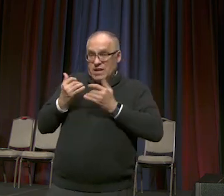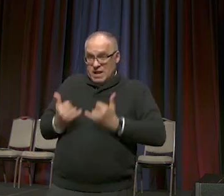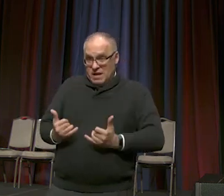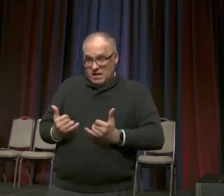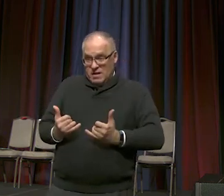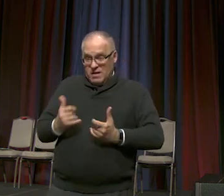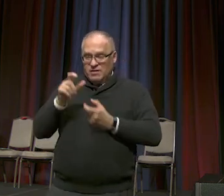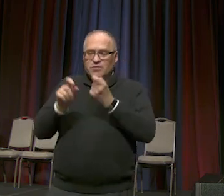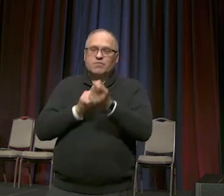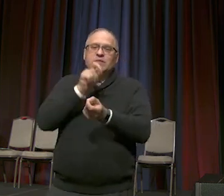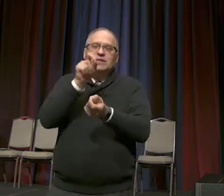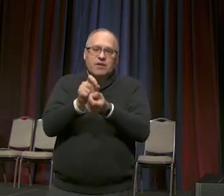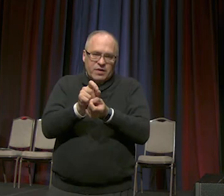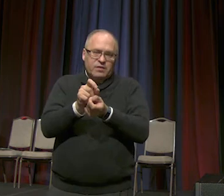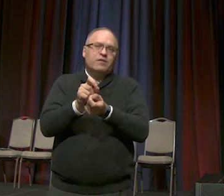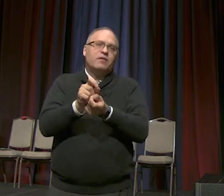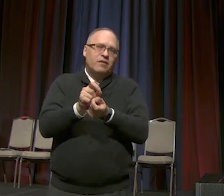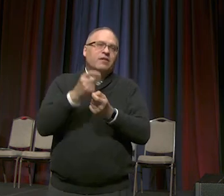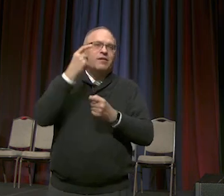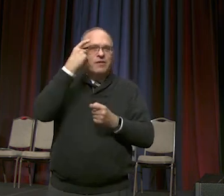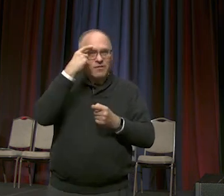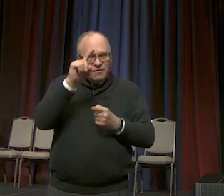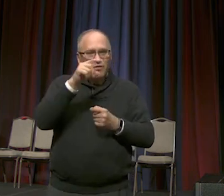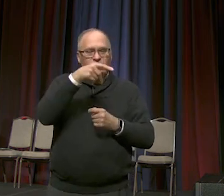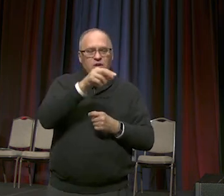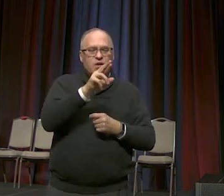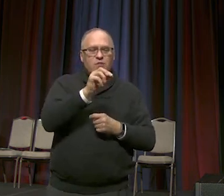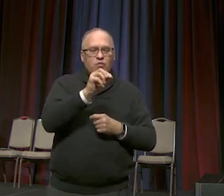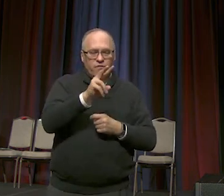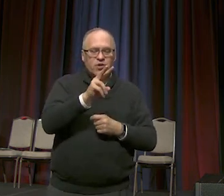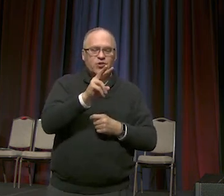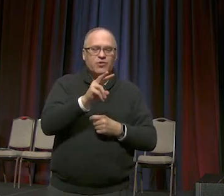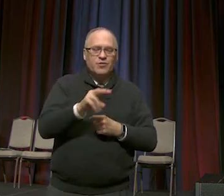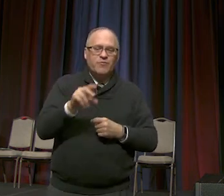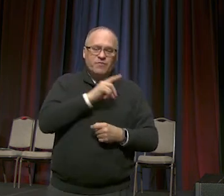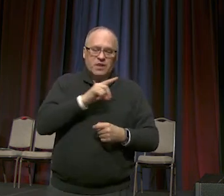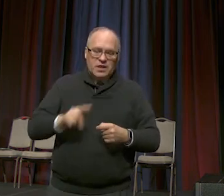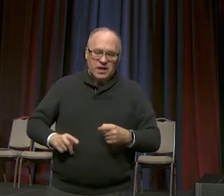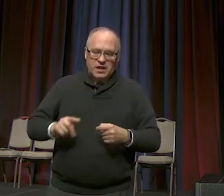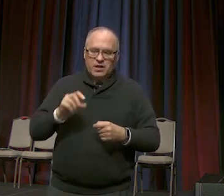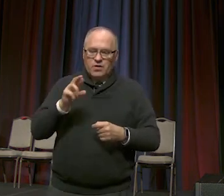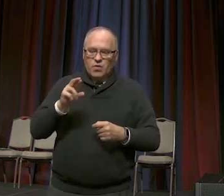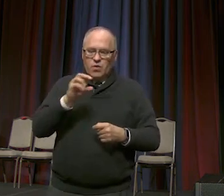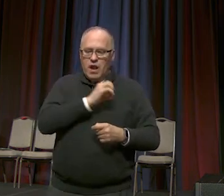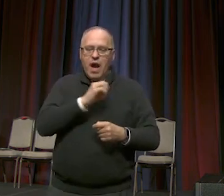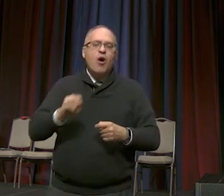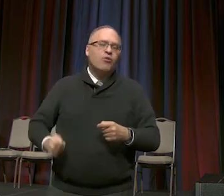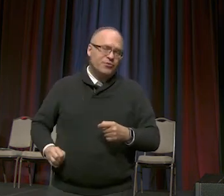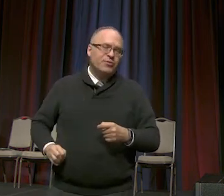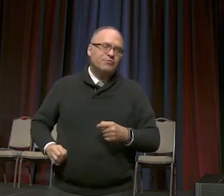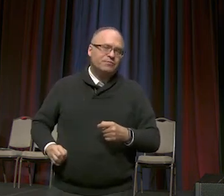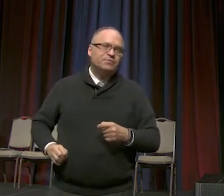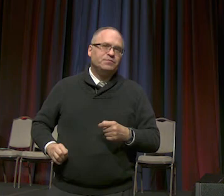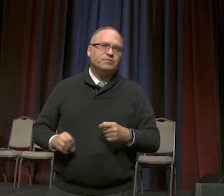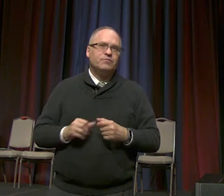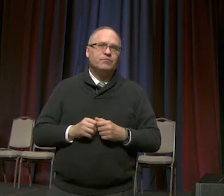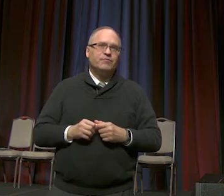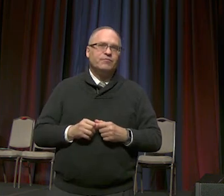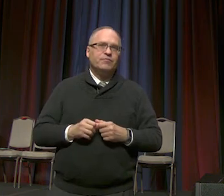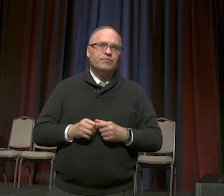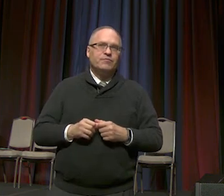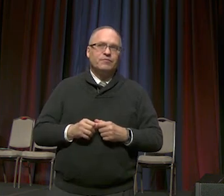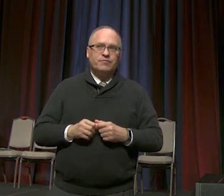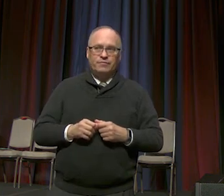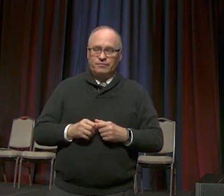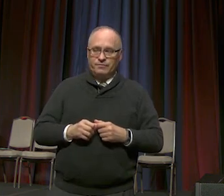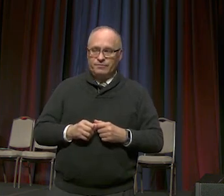is specific to those in provisional status as a deacon or an elder. I would also like to add that it